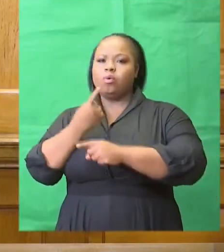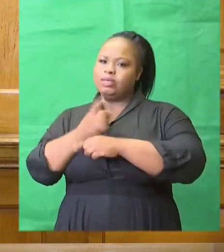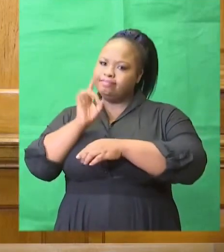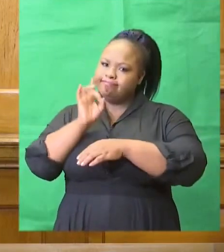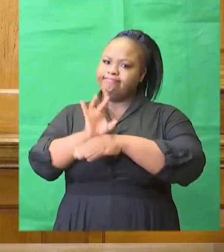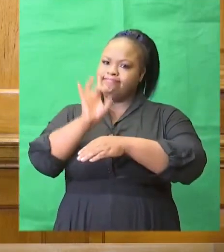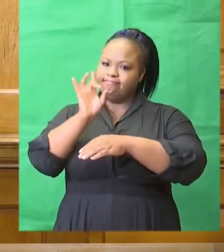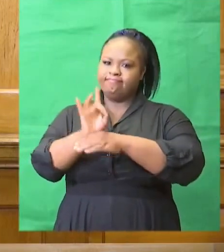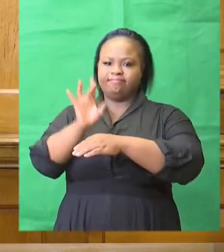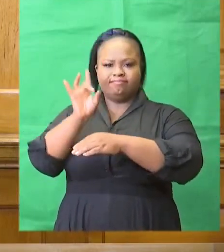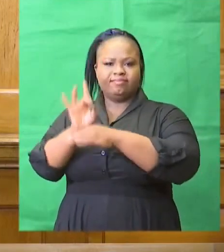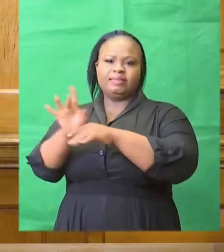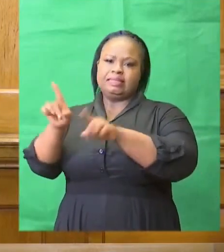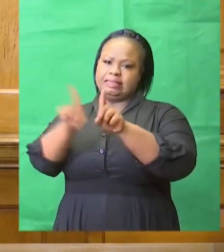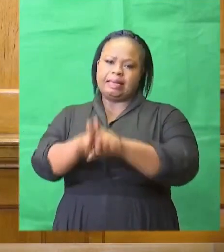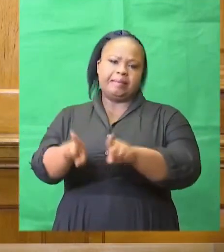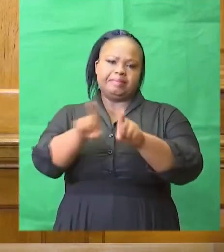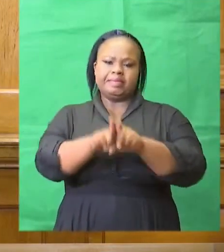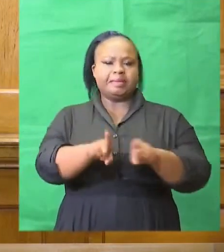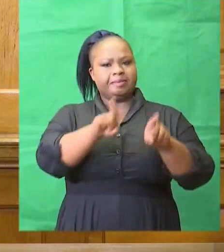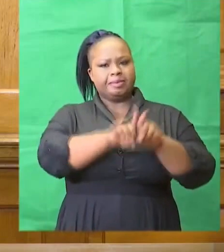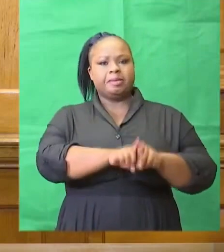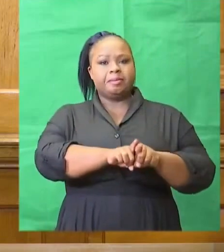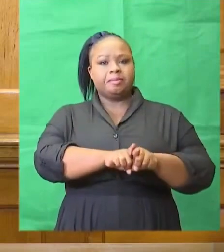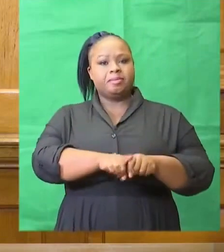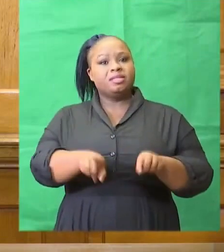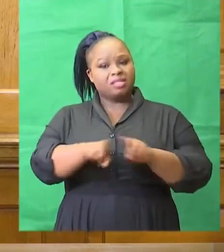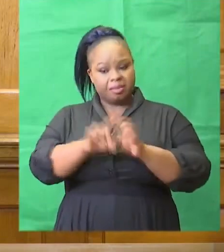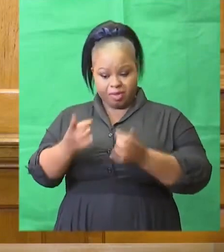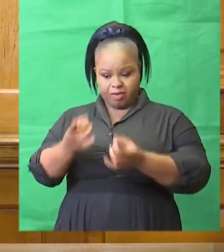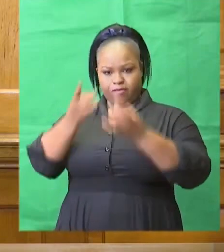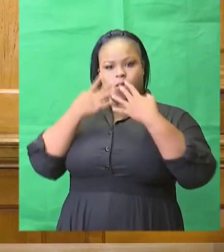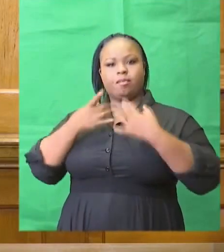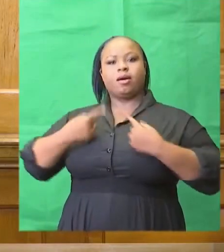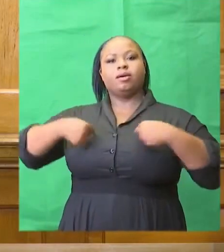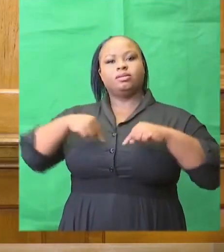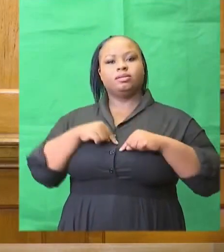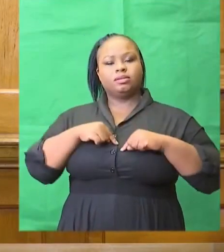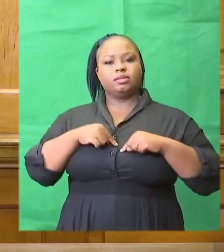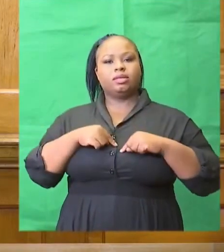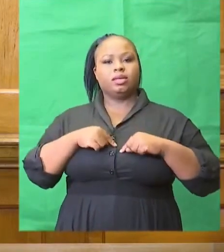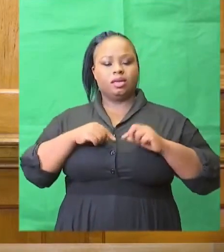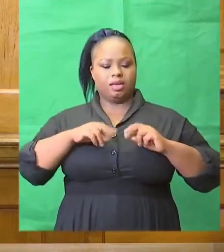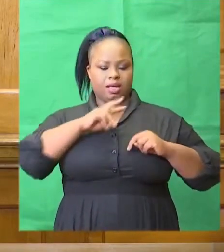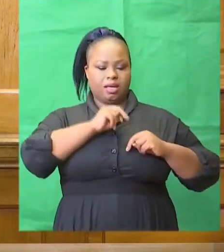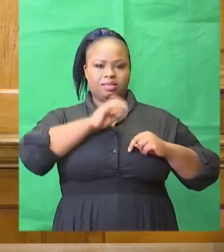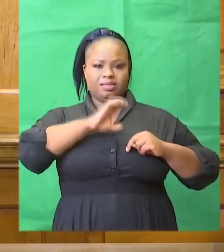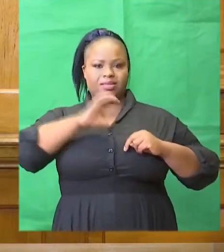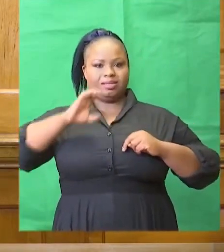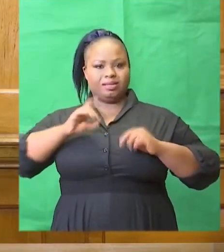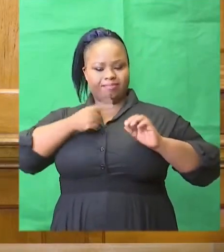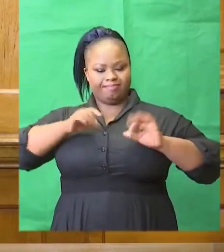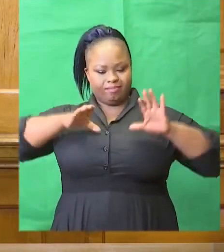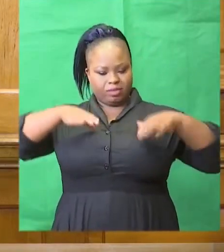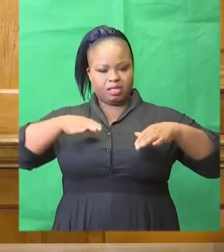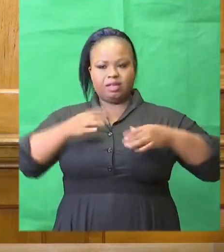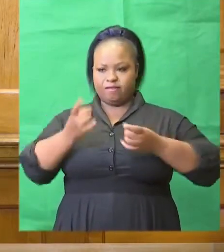to advise, and they pass on that advice to us at the National Coronavirus Command